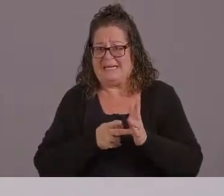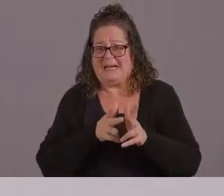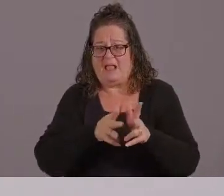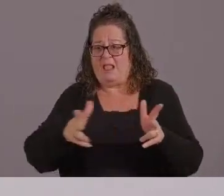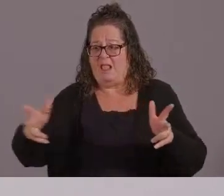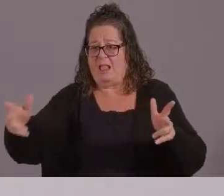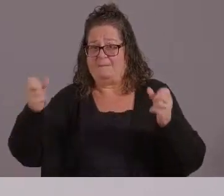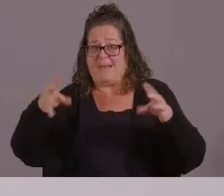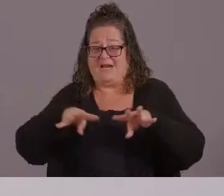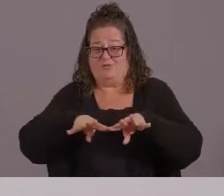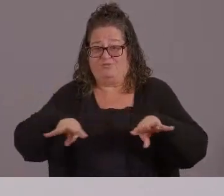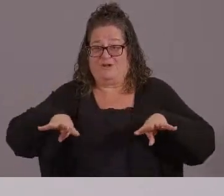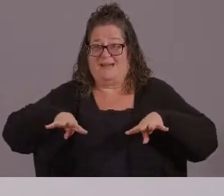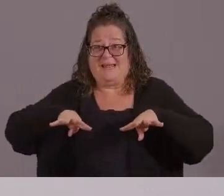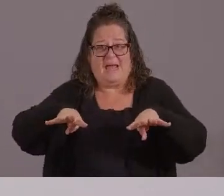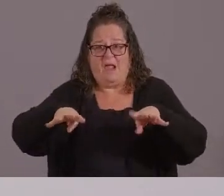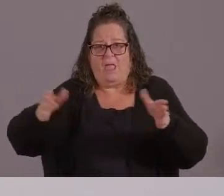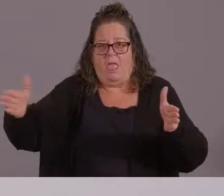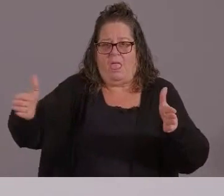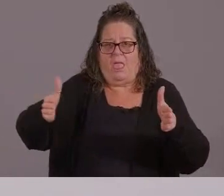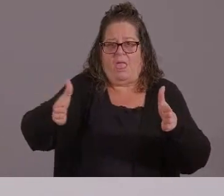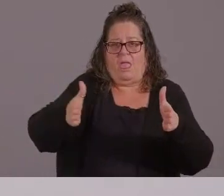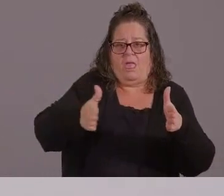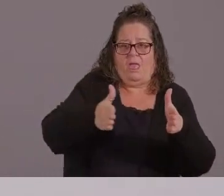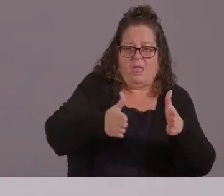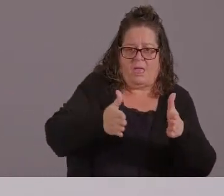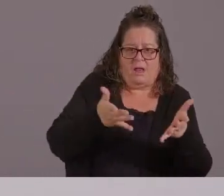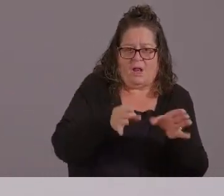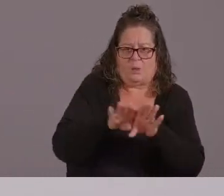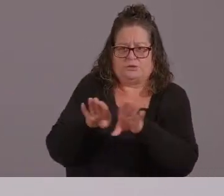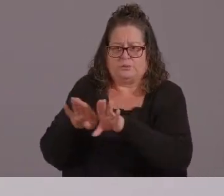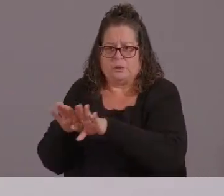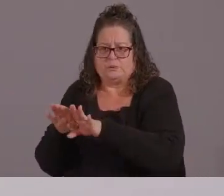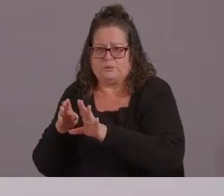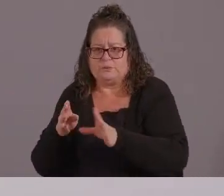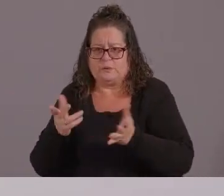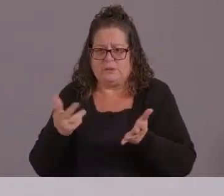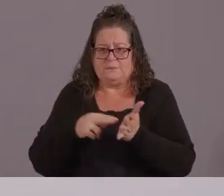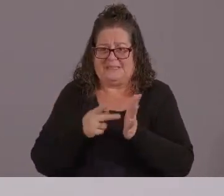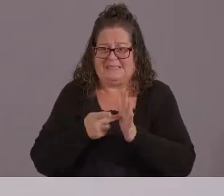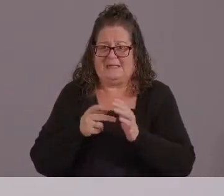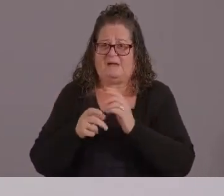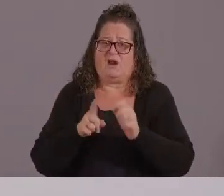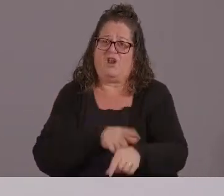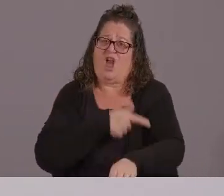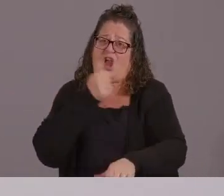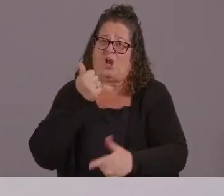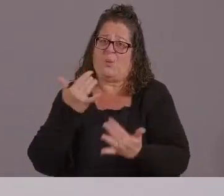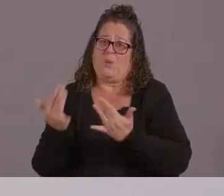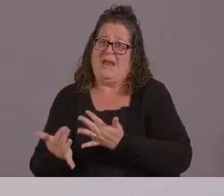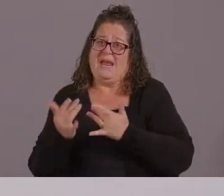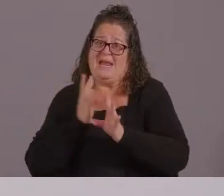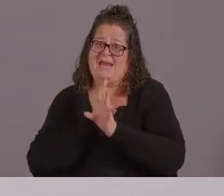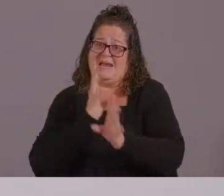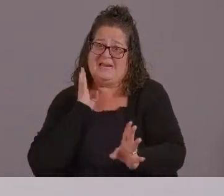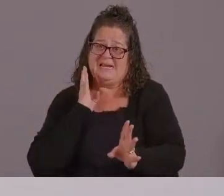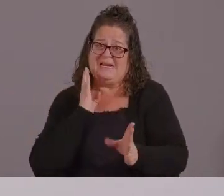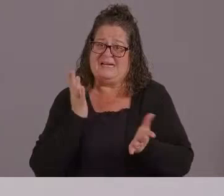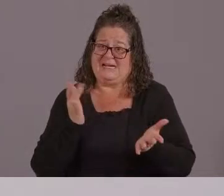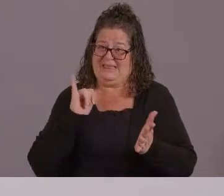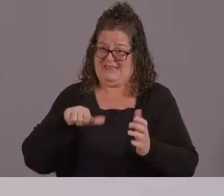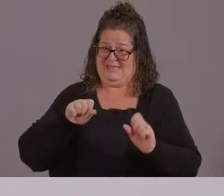So is there a way to prevent that from happening? Because anecdotally, we have heard that the process has taken a little